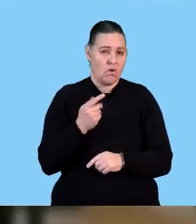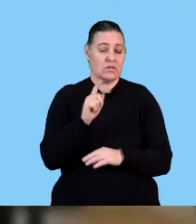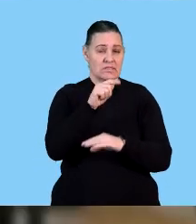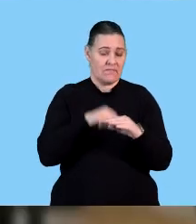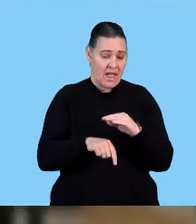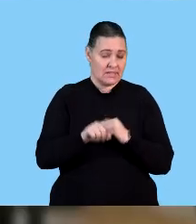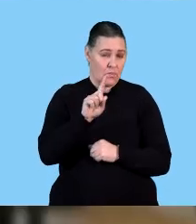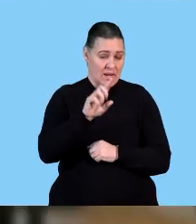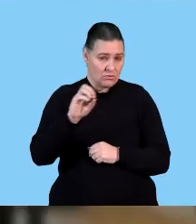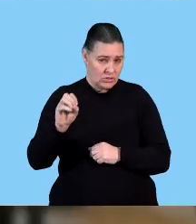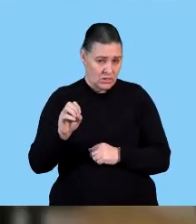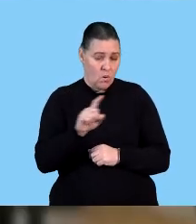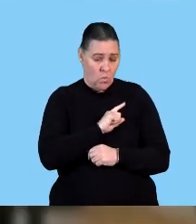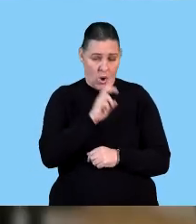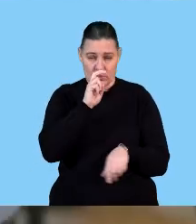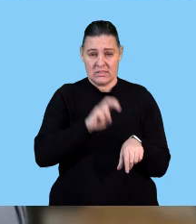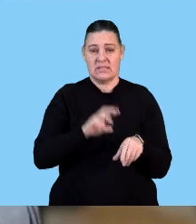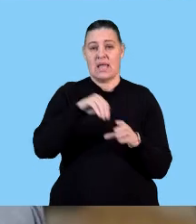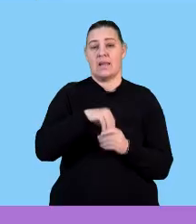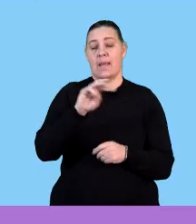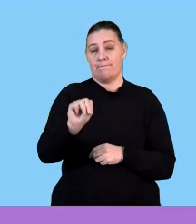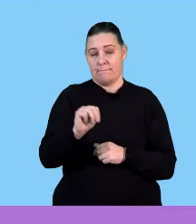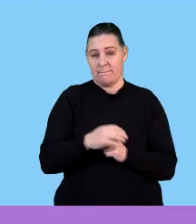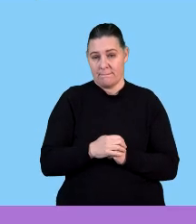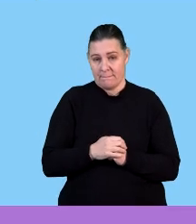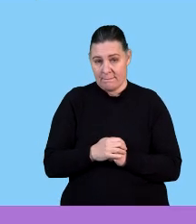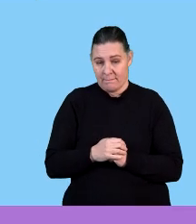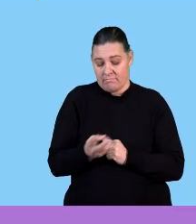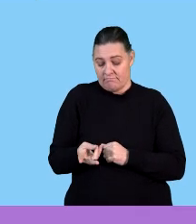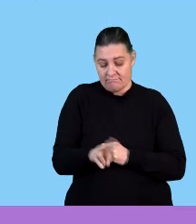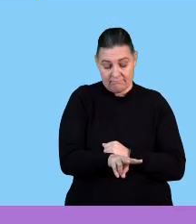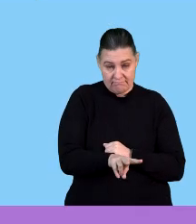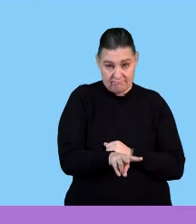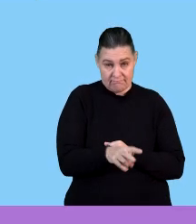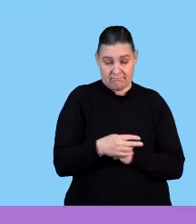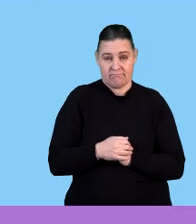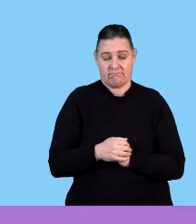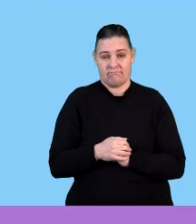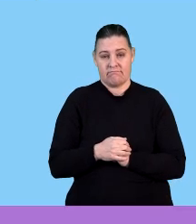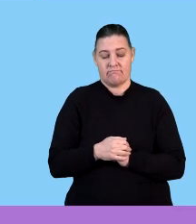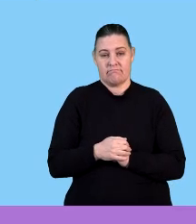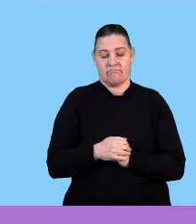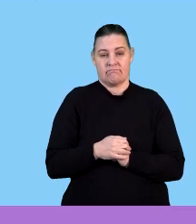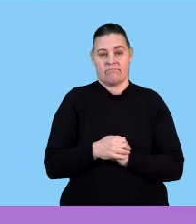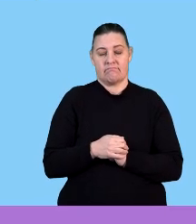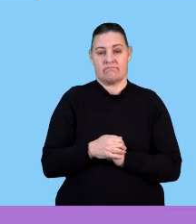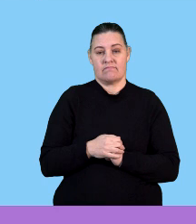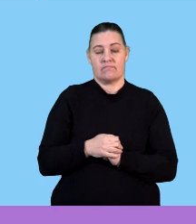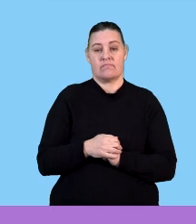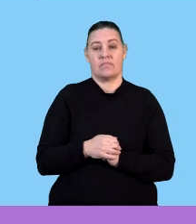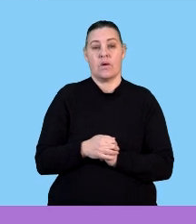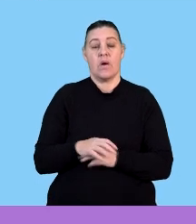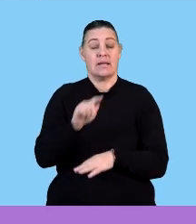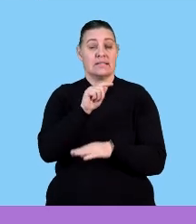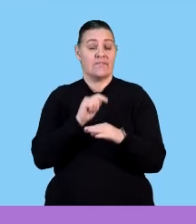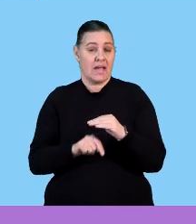divide by 100 because we need everything in meters. All right, ooh, you spotted that should be meters, eh? Meters, nice.